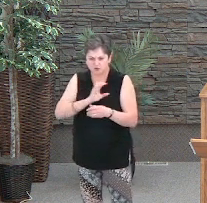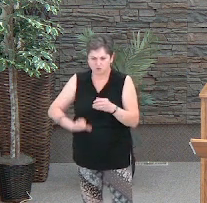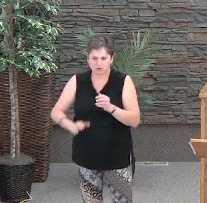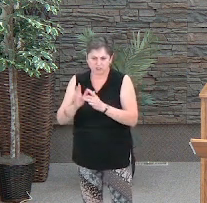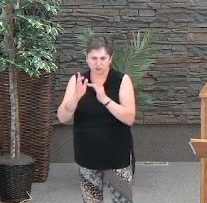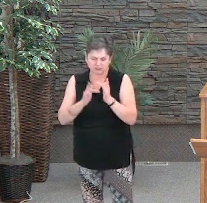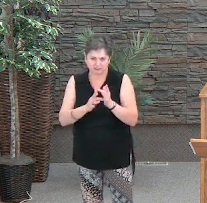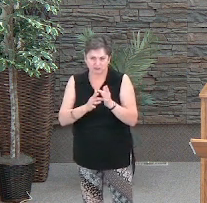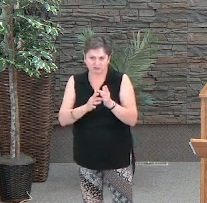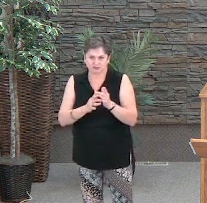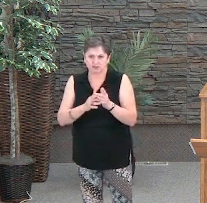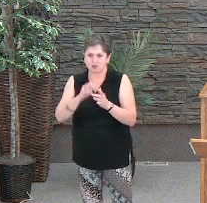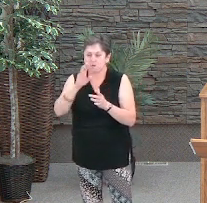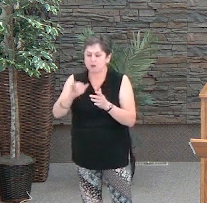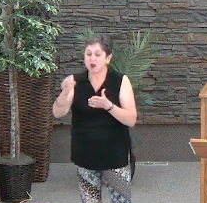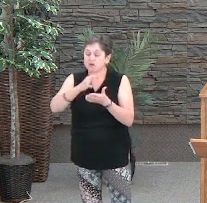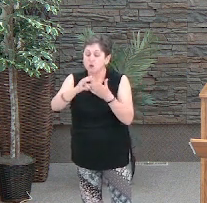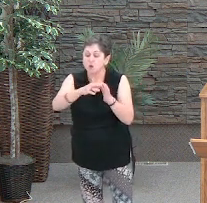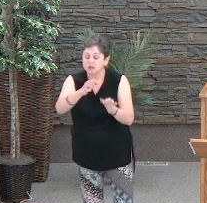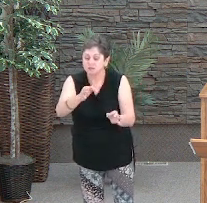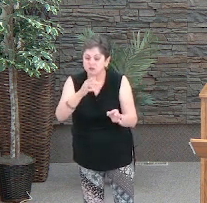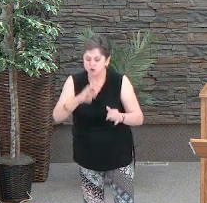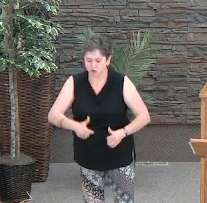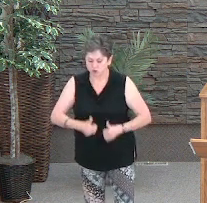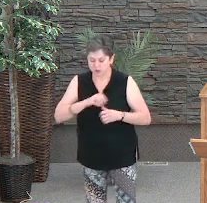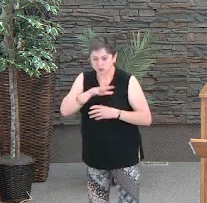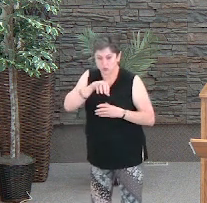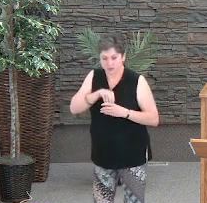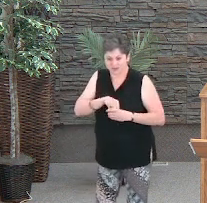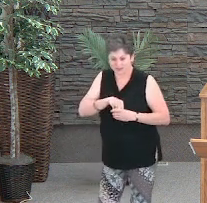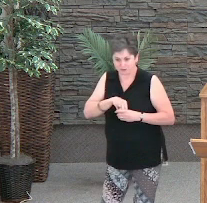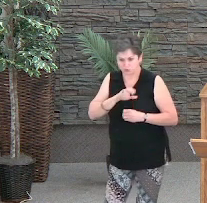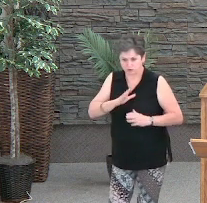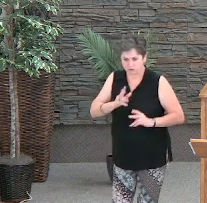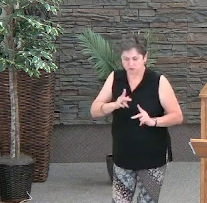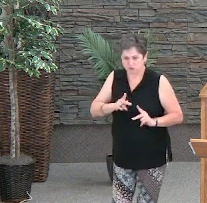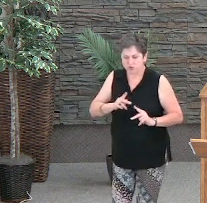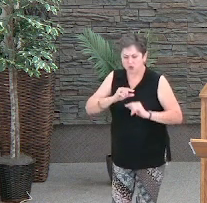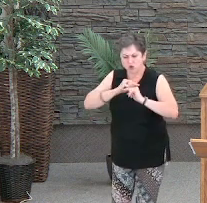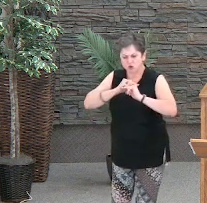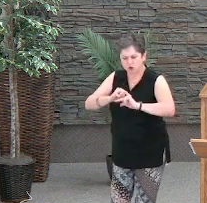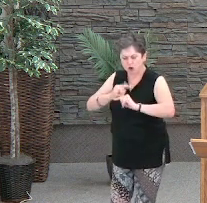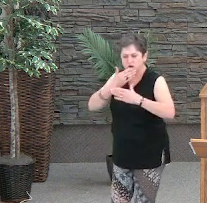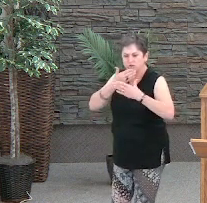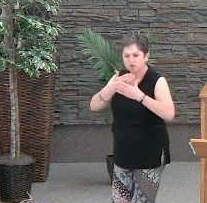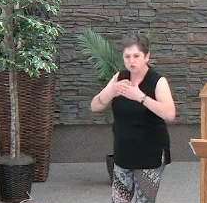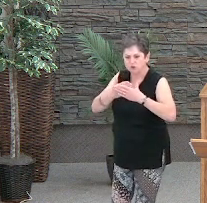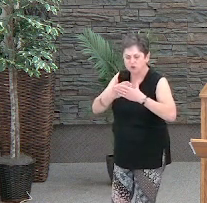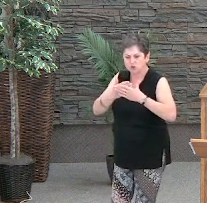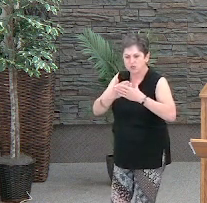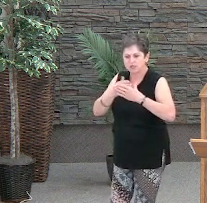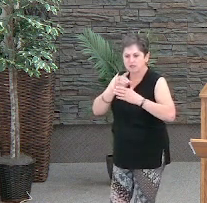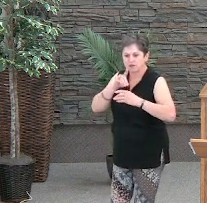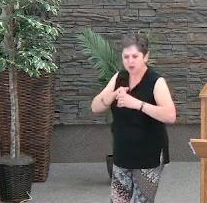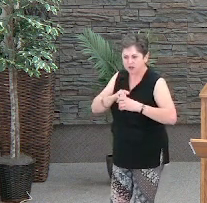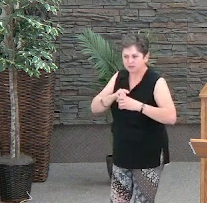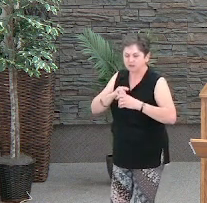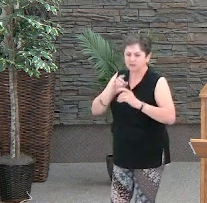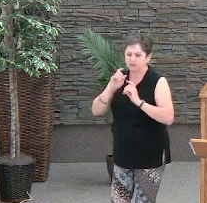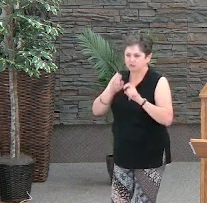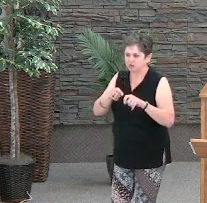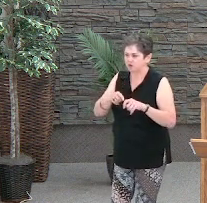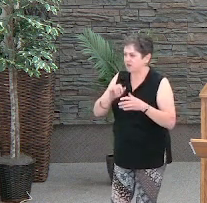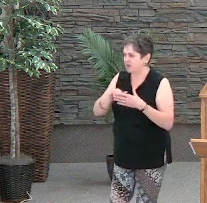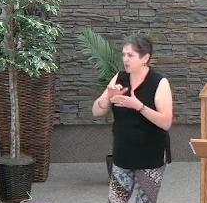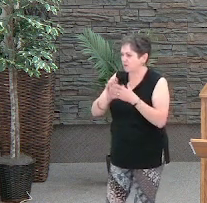Jesus. By the Holy Spirit who dwells within us, guard the good deposit entrusted to you. And